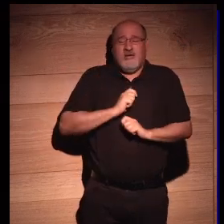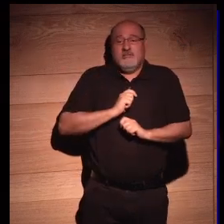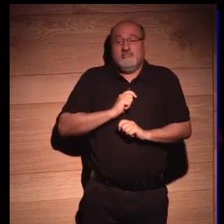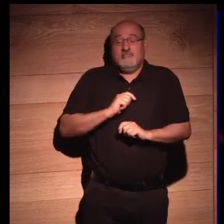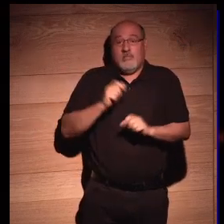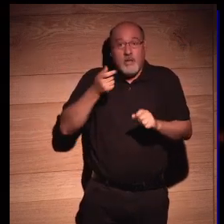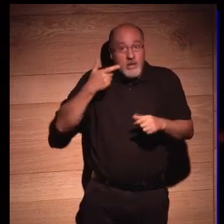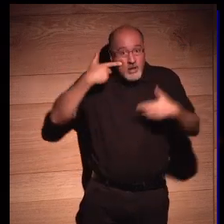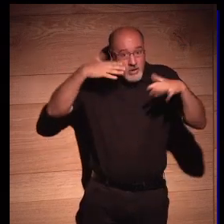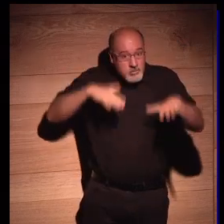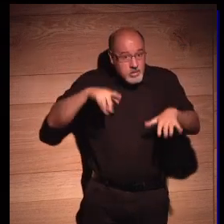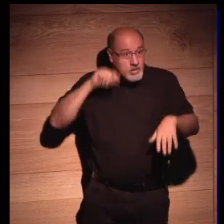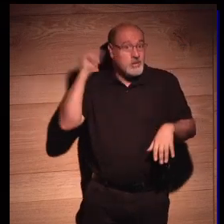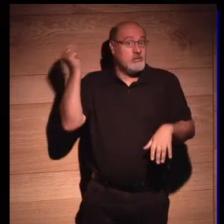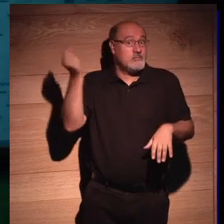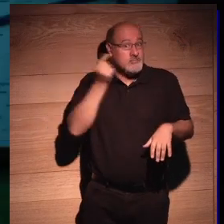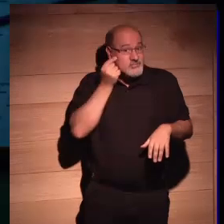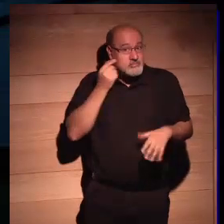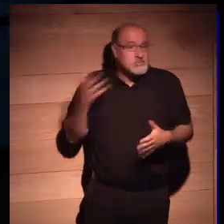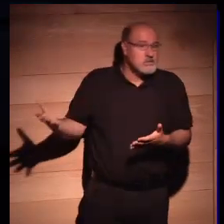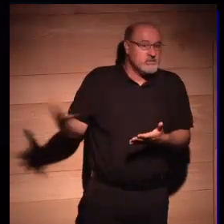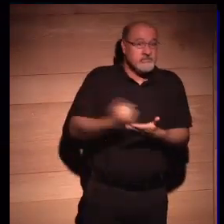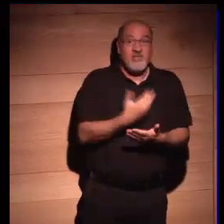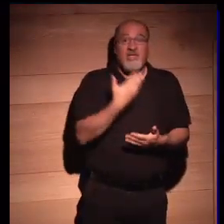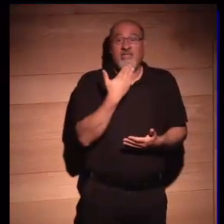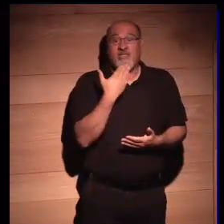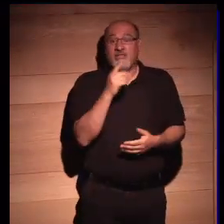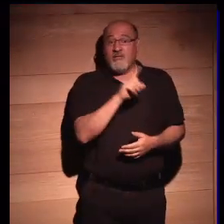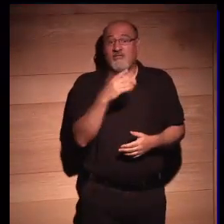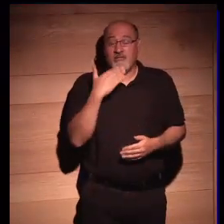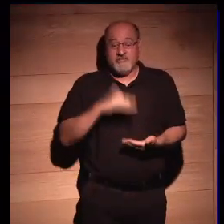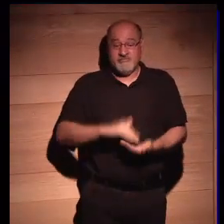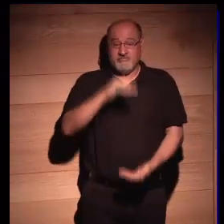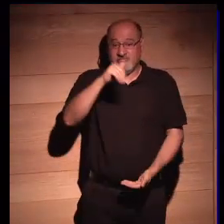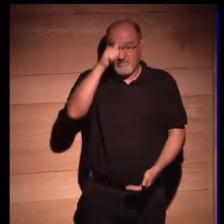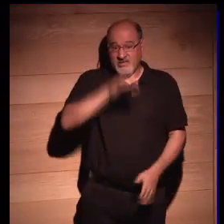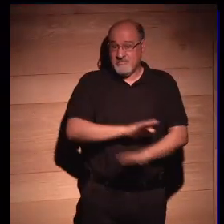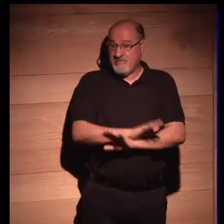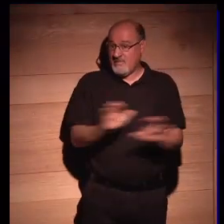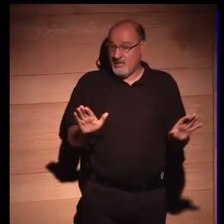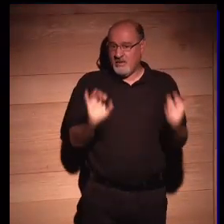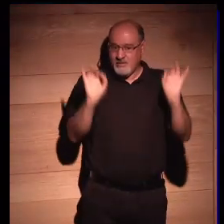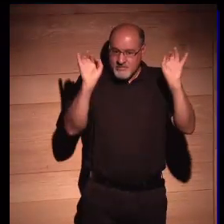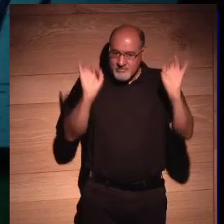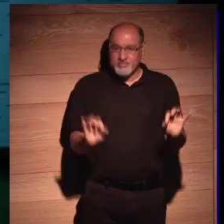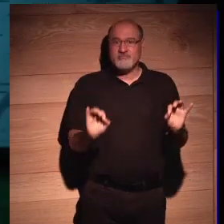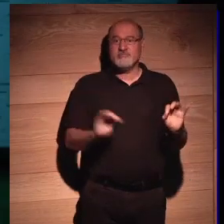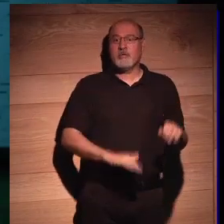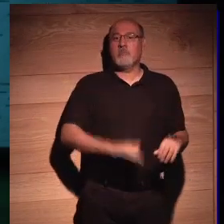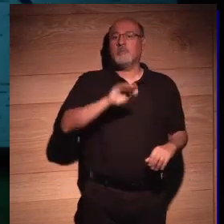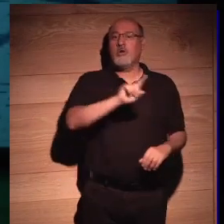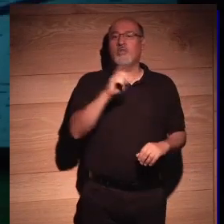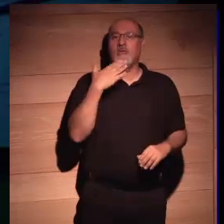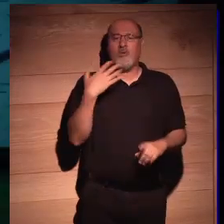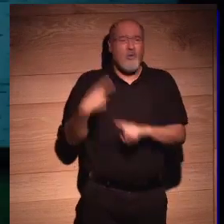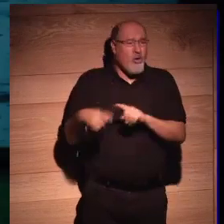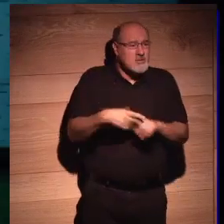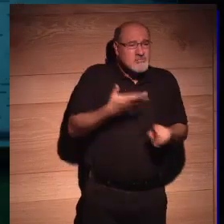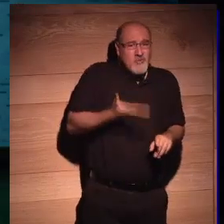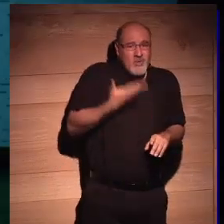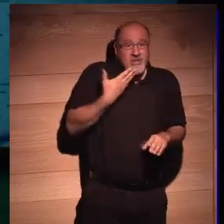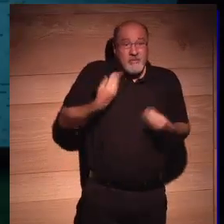I was also scared when I knew all this. At the age of 11, you can't be a child anymore. It's the